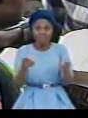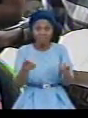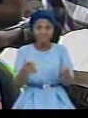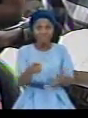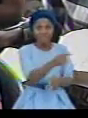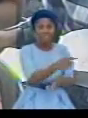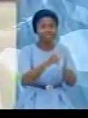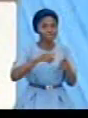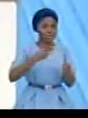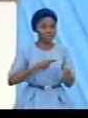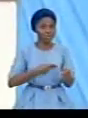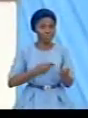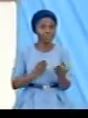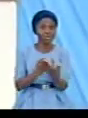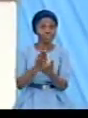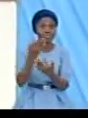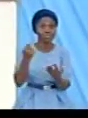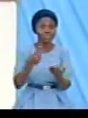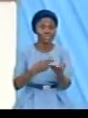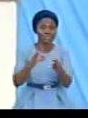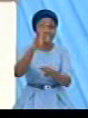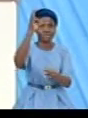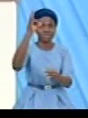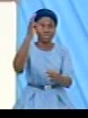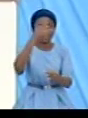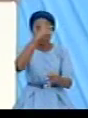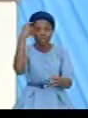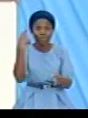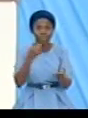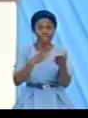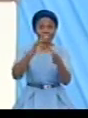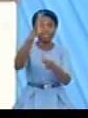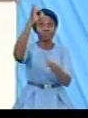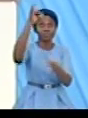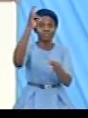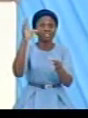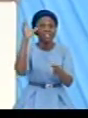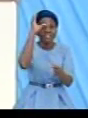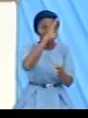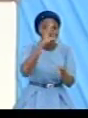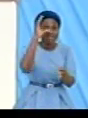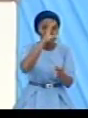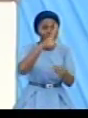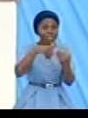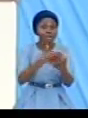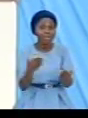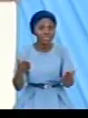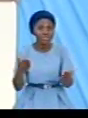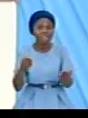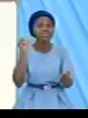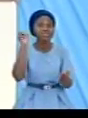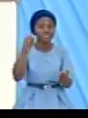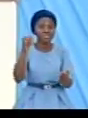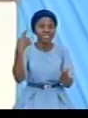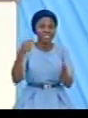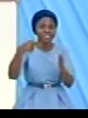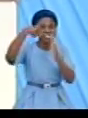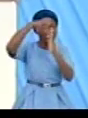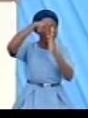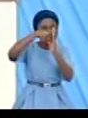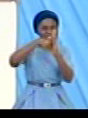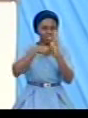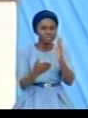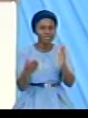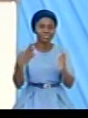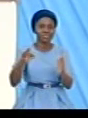his Spirit. For the Spirit searches all things, yea, the deep things of